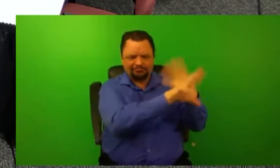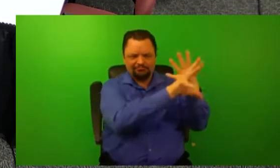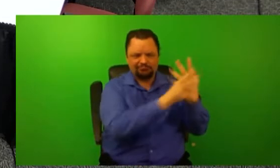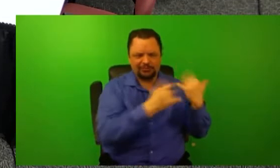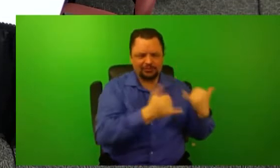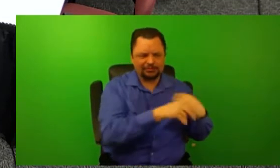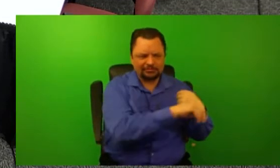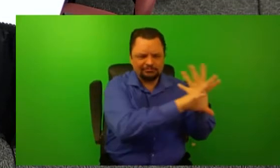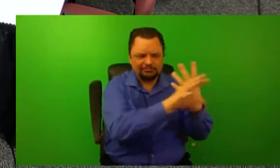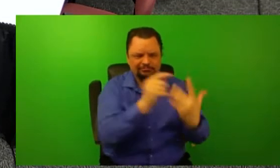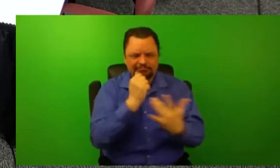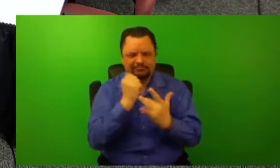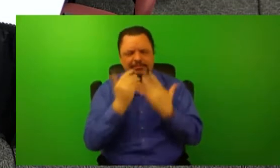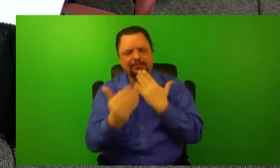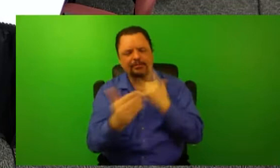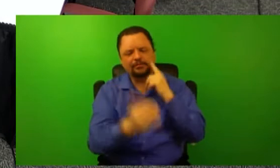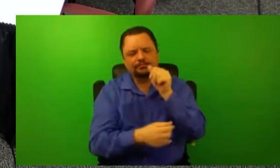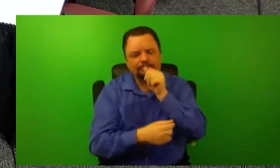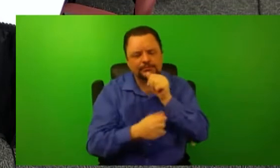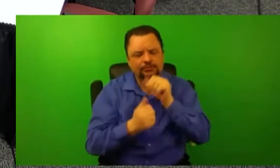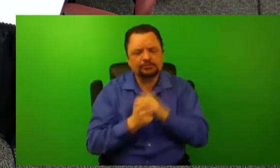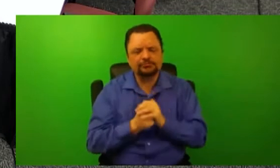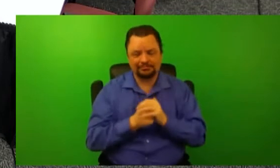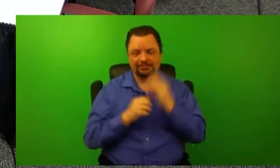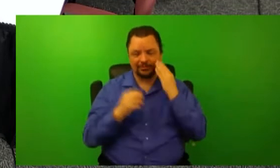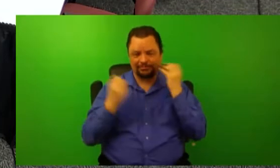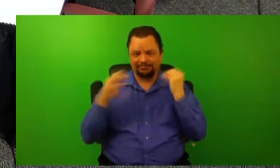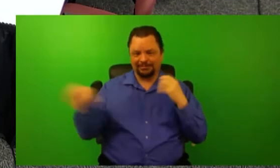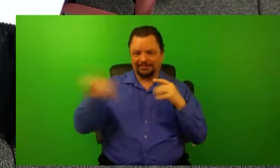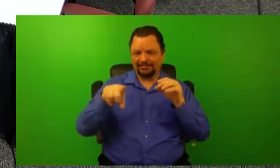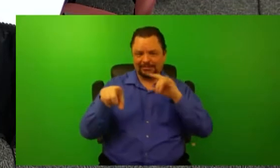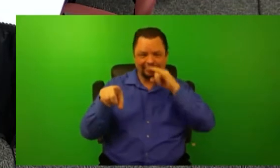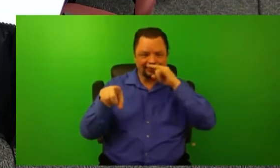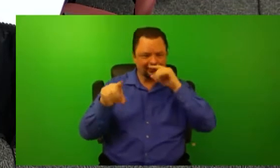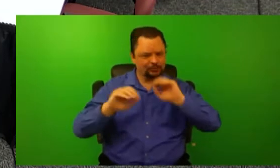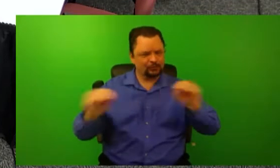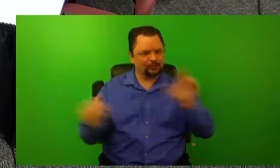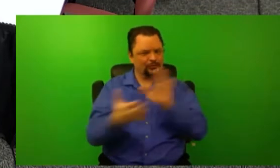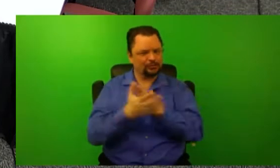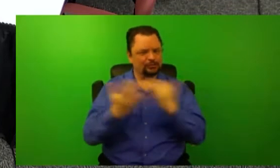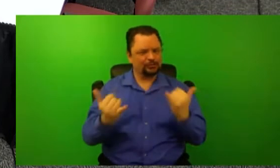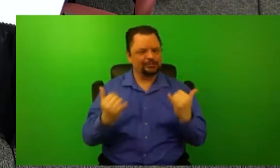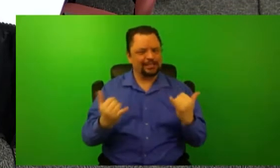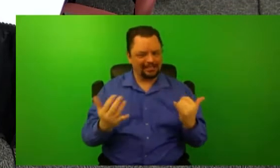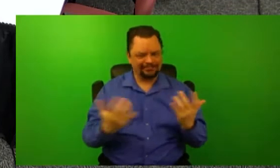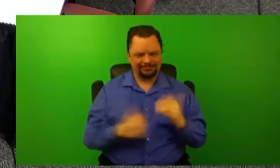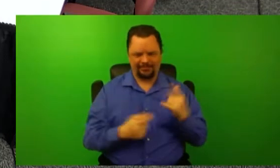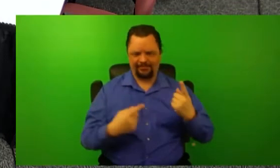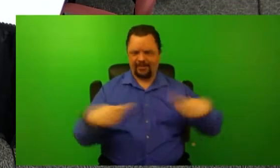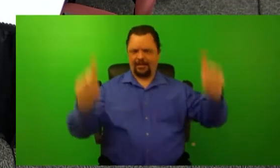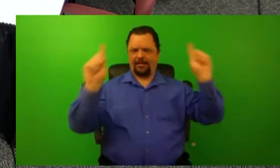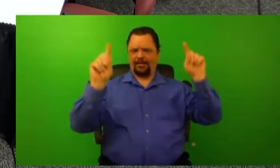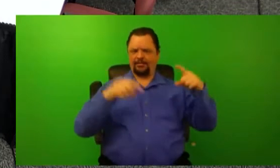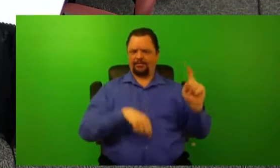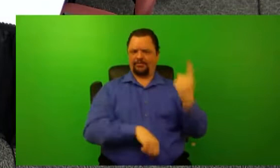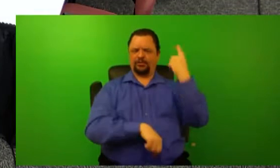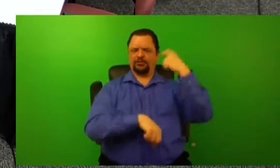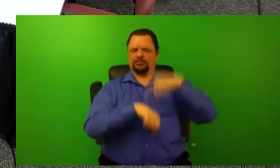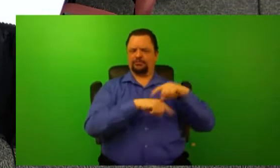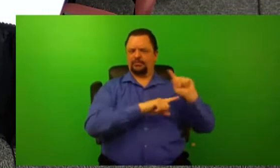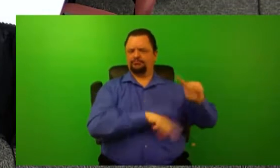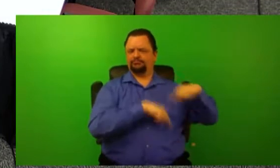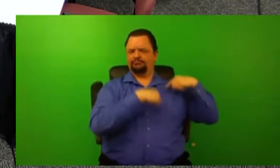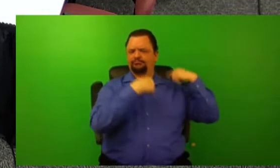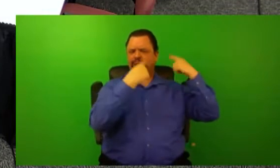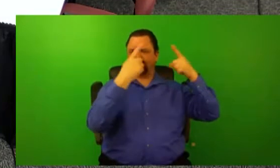with a kiddo home from school today, and for the first time in a long time, it's actually a traditional snow day and not school being called